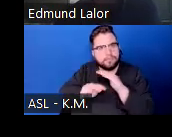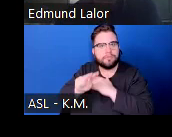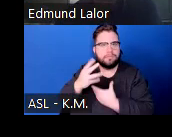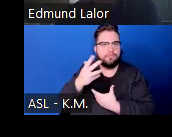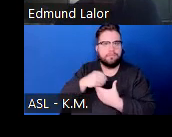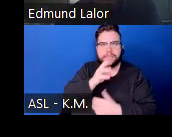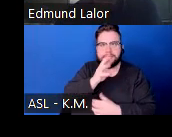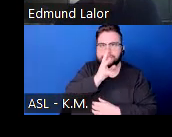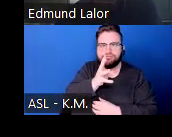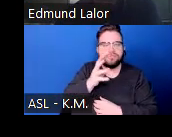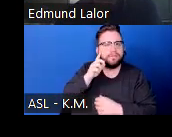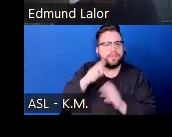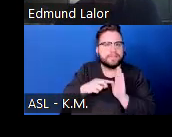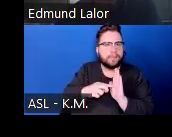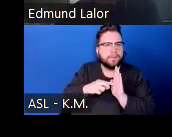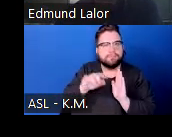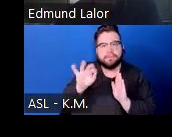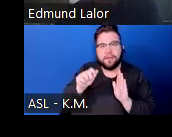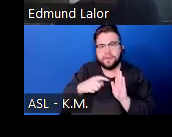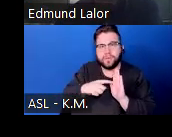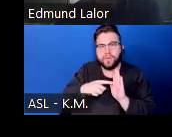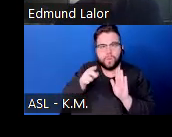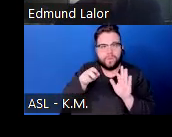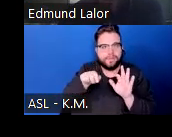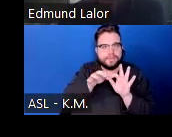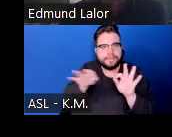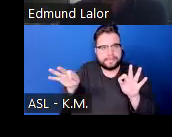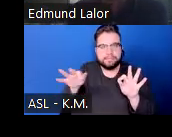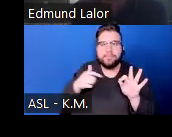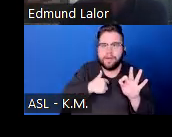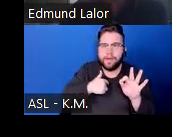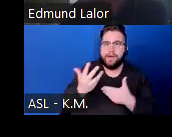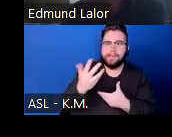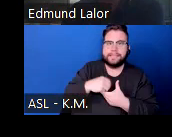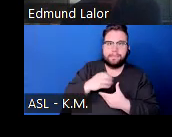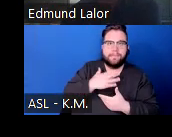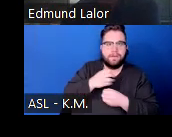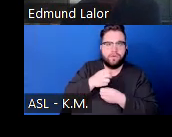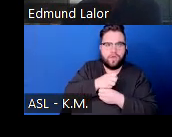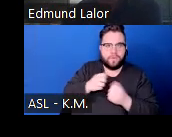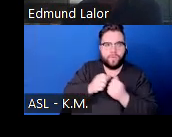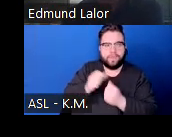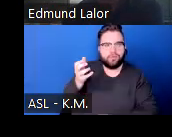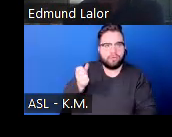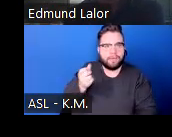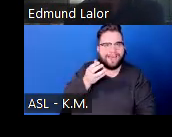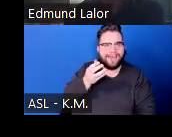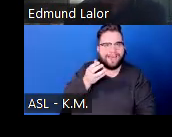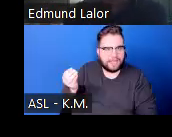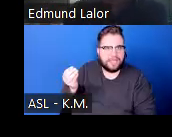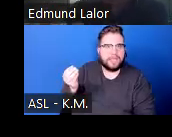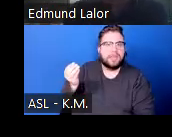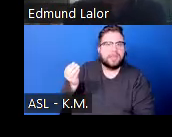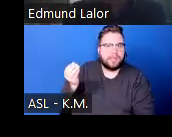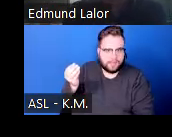I show you the following sentence, I take my coffee with cream and, you probably have quite a strong prediction as to what I might